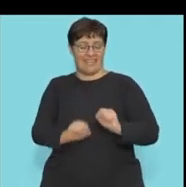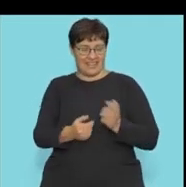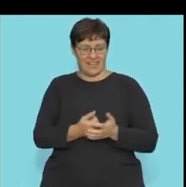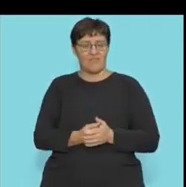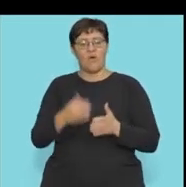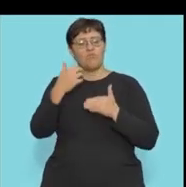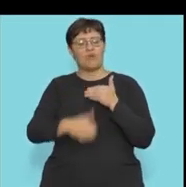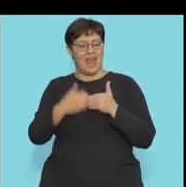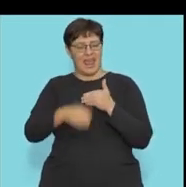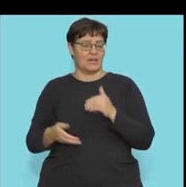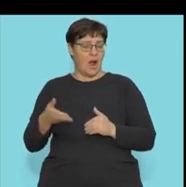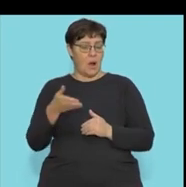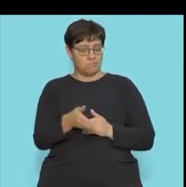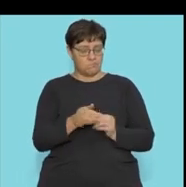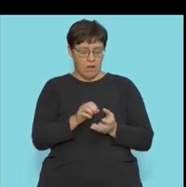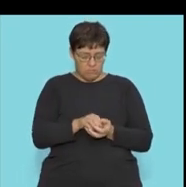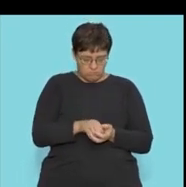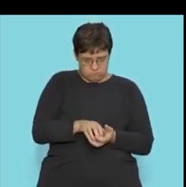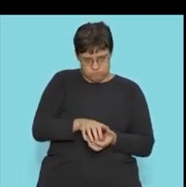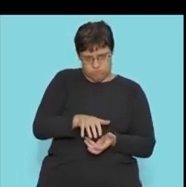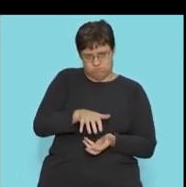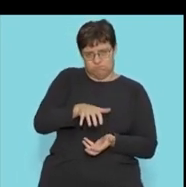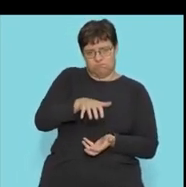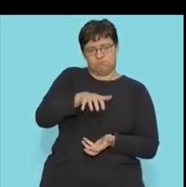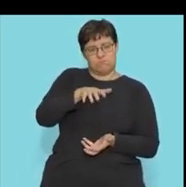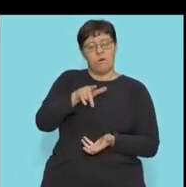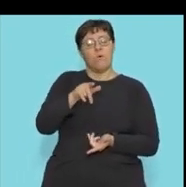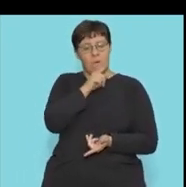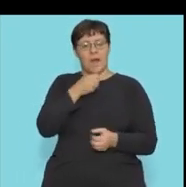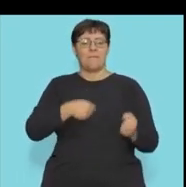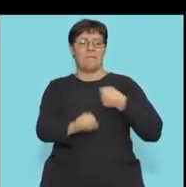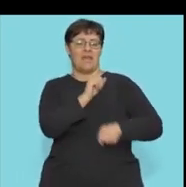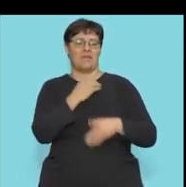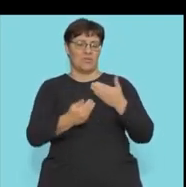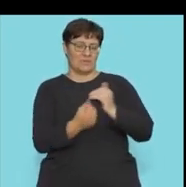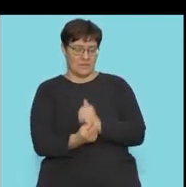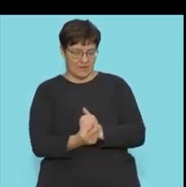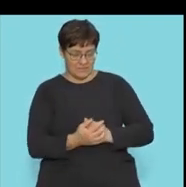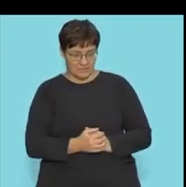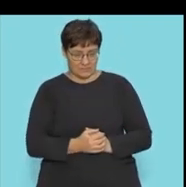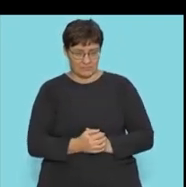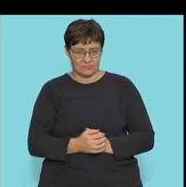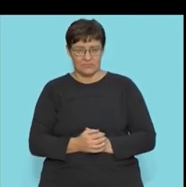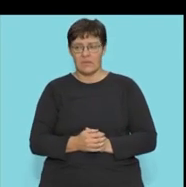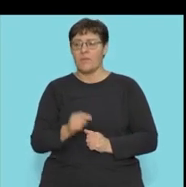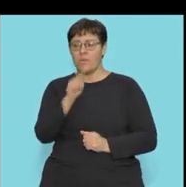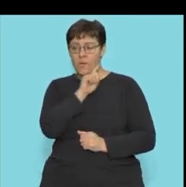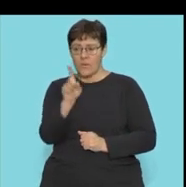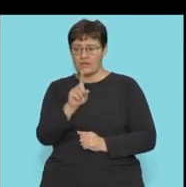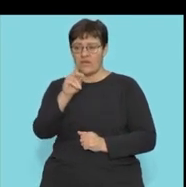industry where we see that bread is able to rise during the baking process. This is